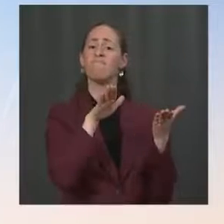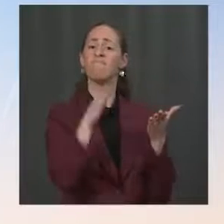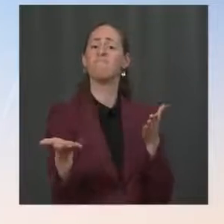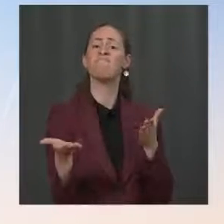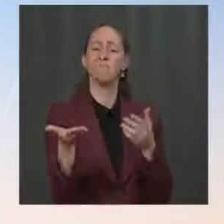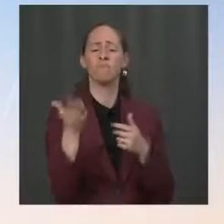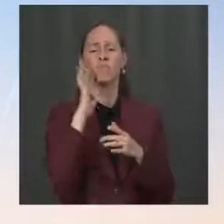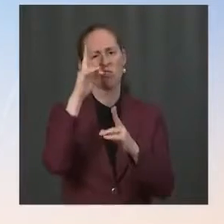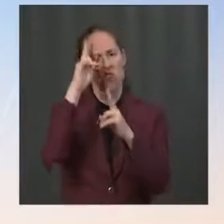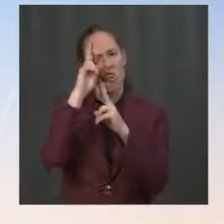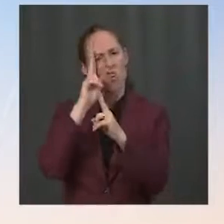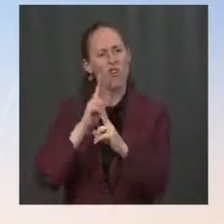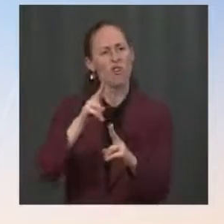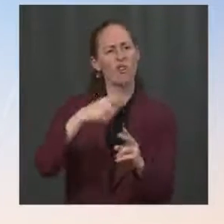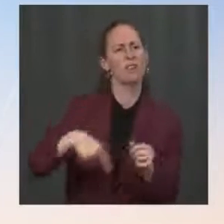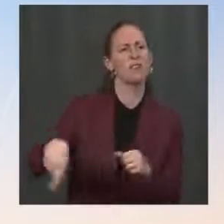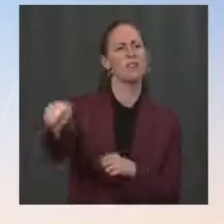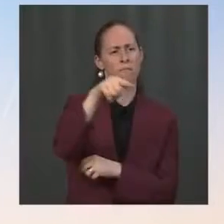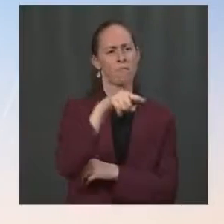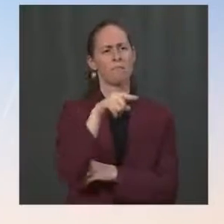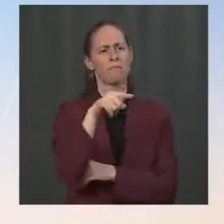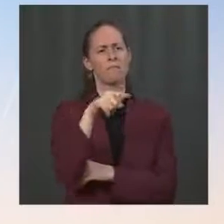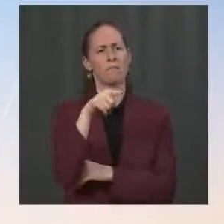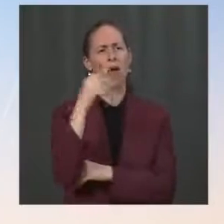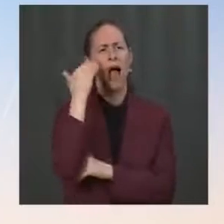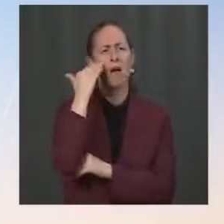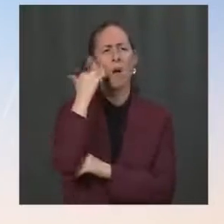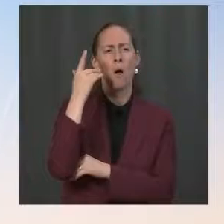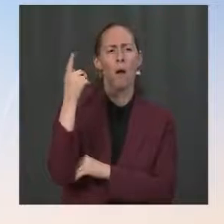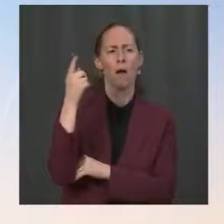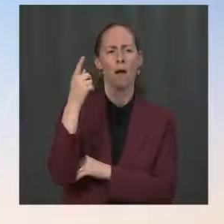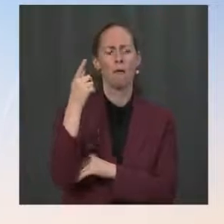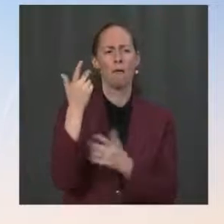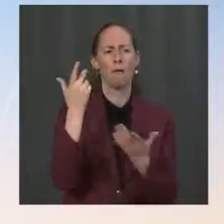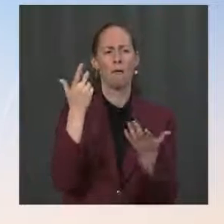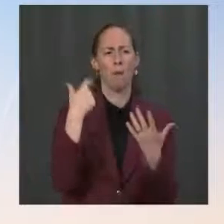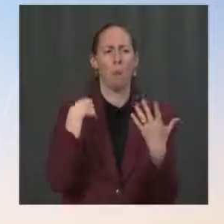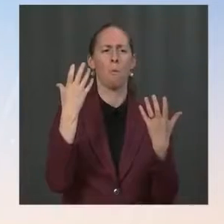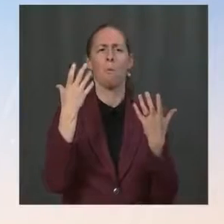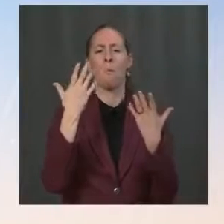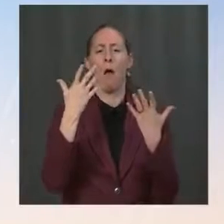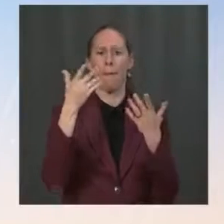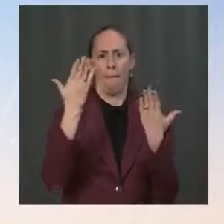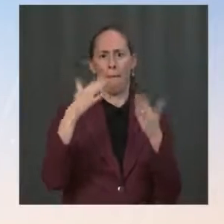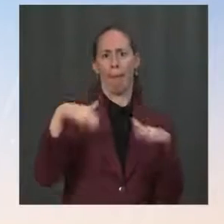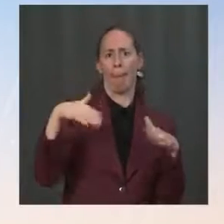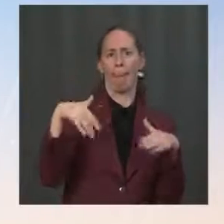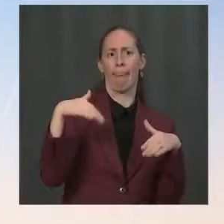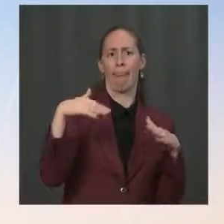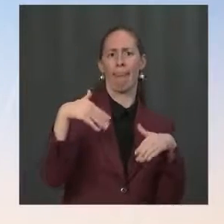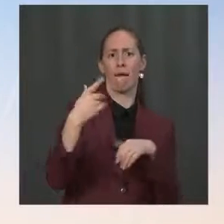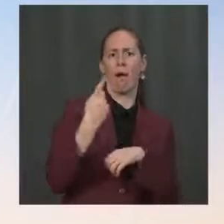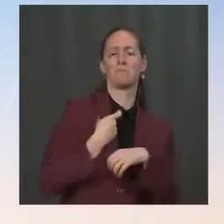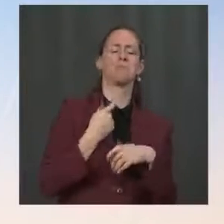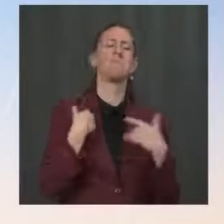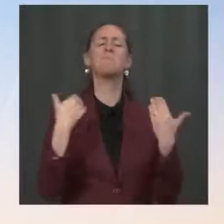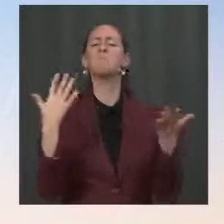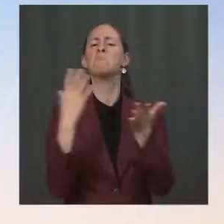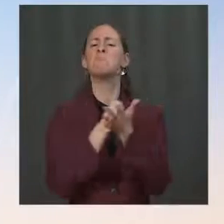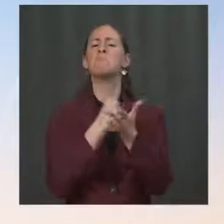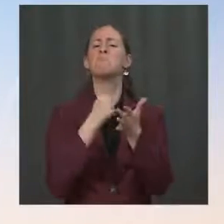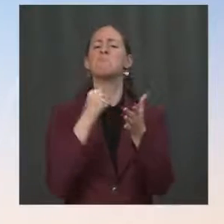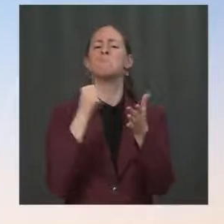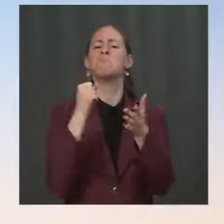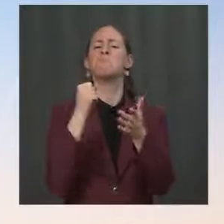will note you didn't ask this question, but some others have asked it, and he didn't have the opportunity to ask it. So let me answer it to provide you an update on. I know some have